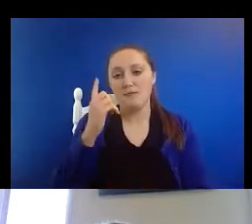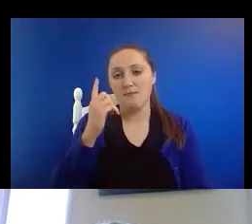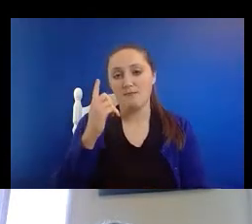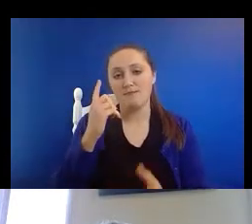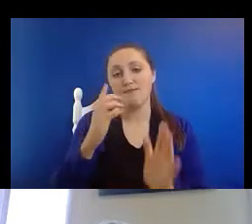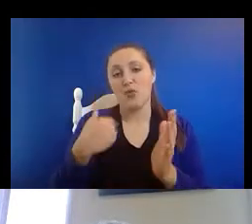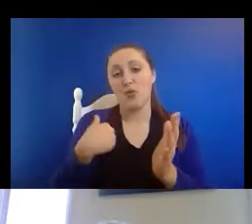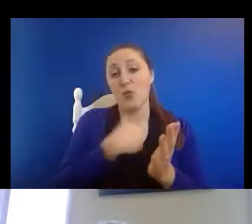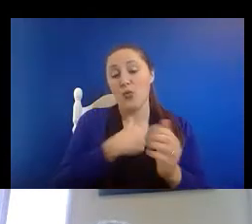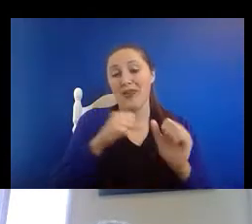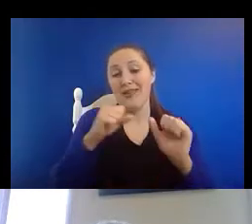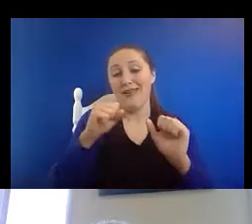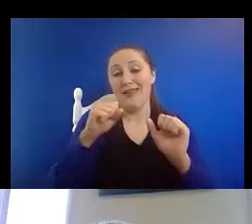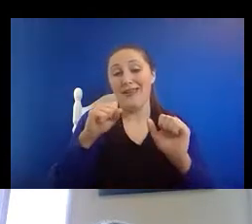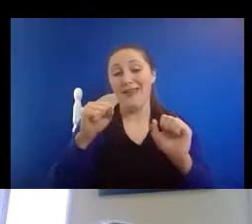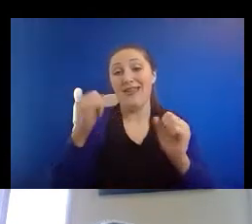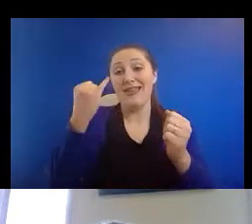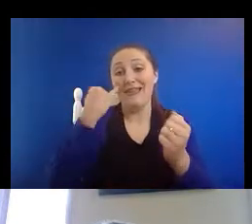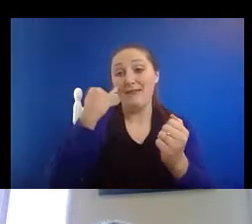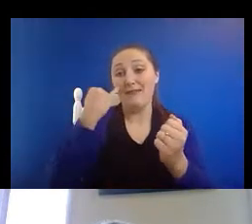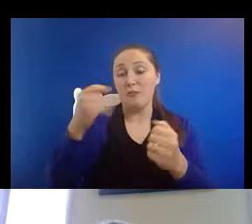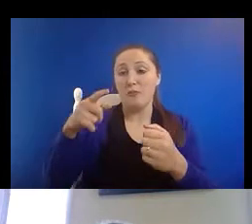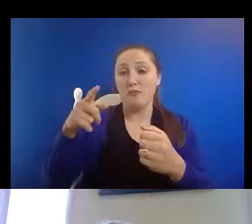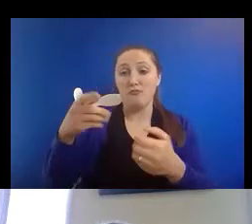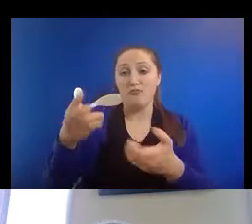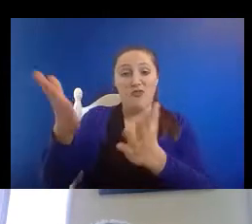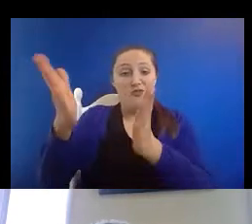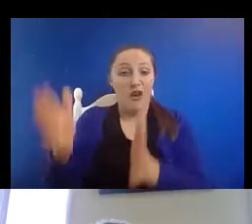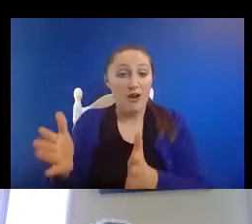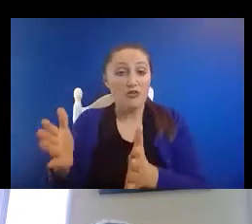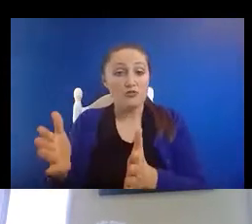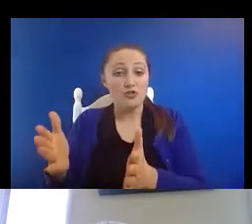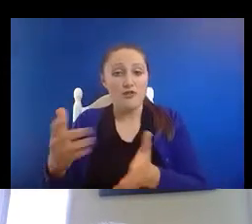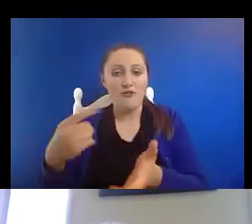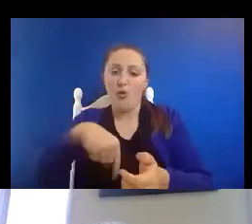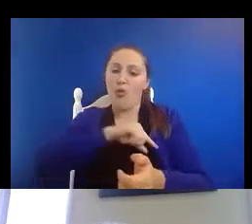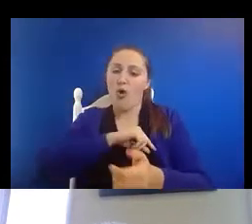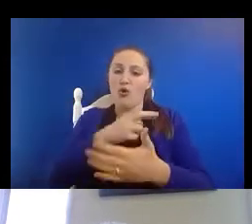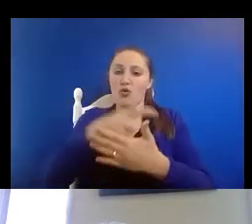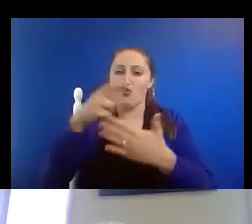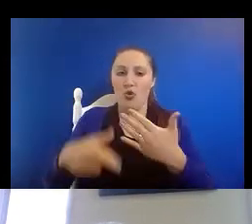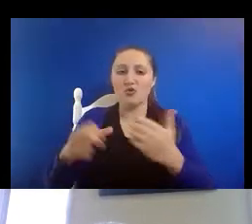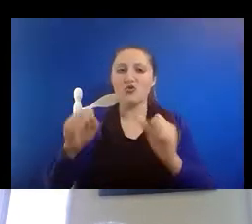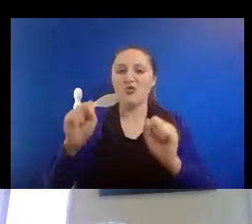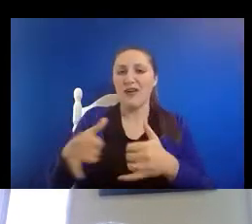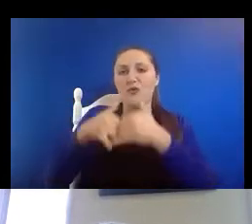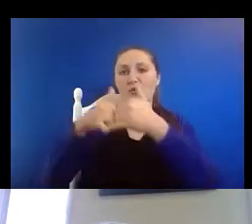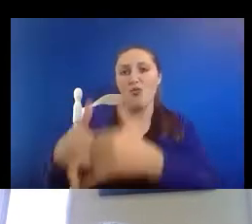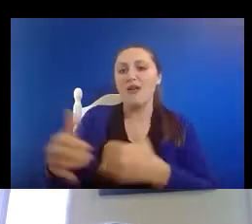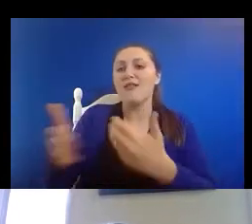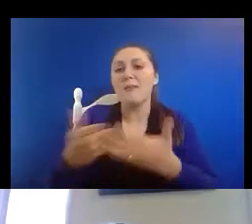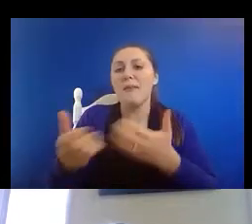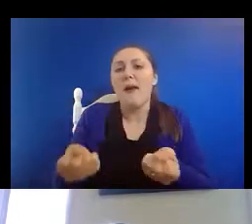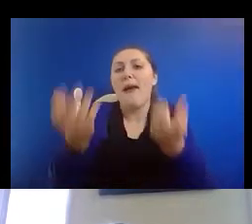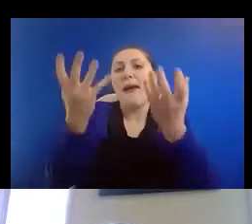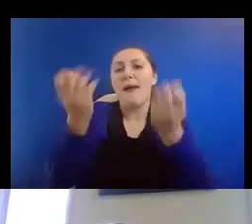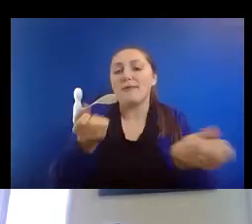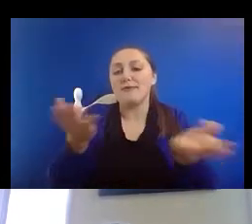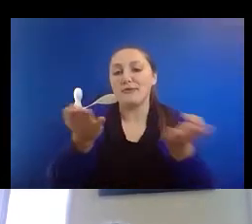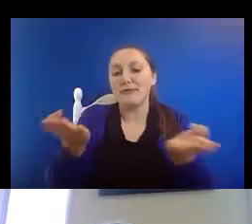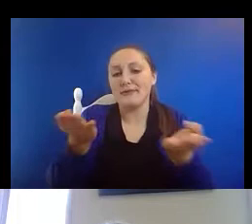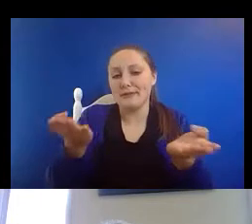for quality outcomes, regardless of the quantity of service they deliver. And in